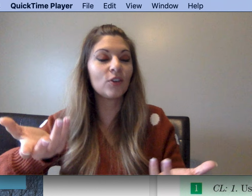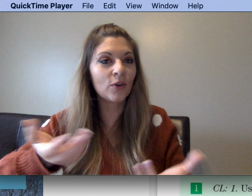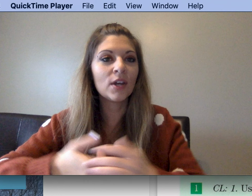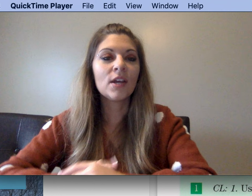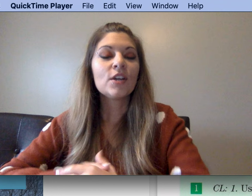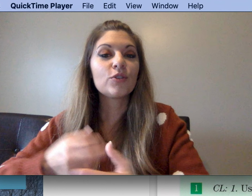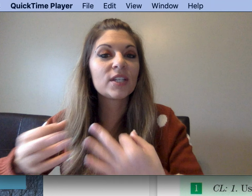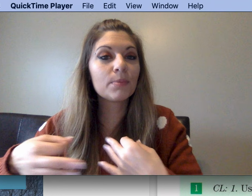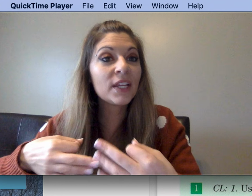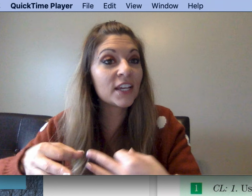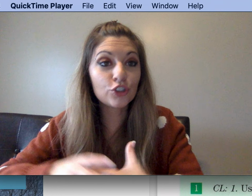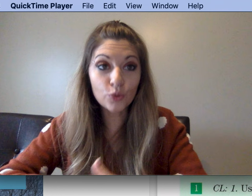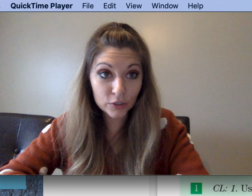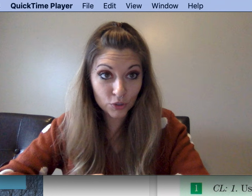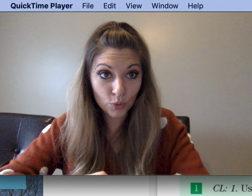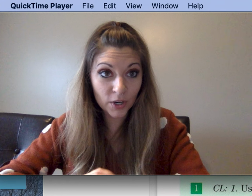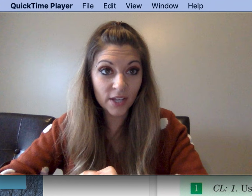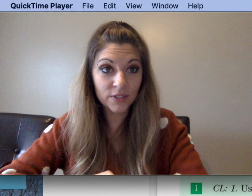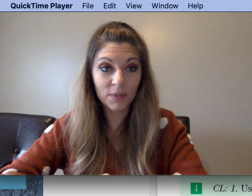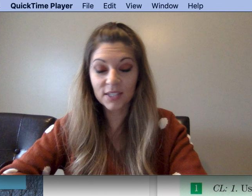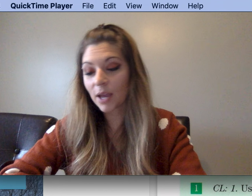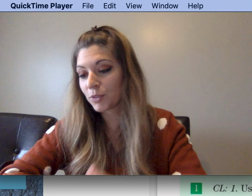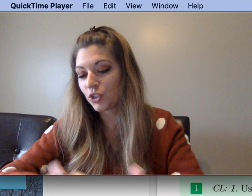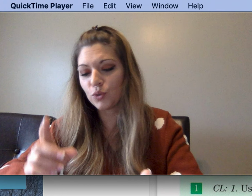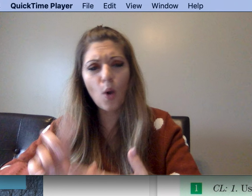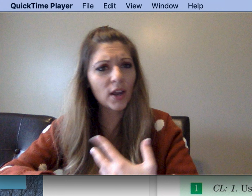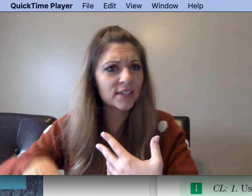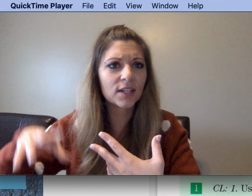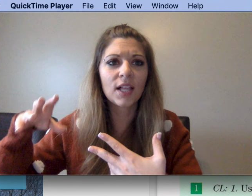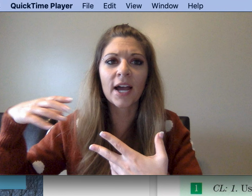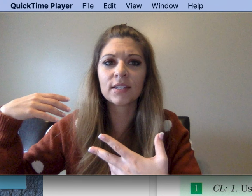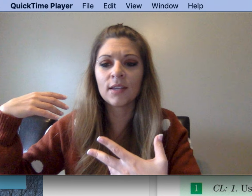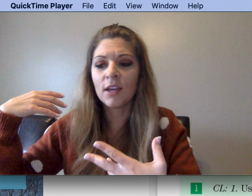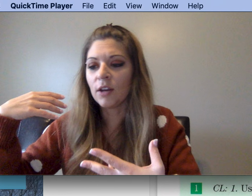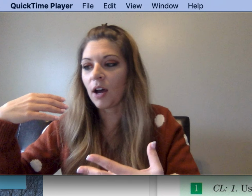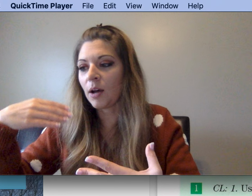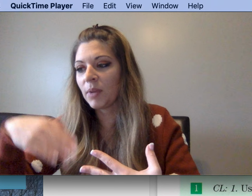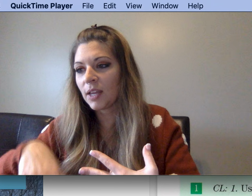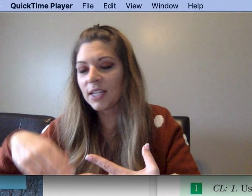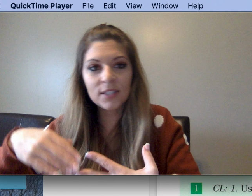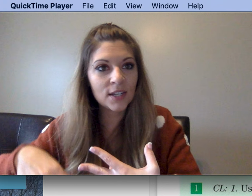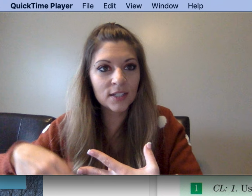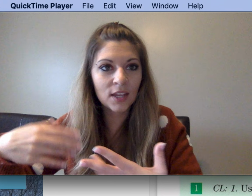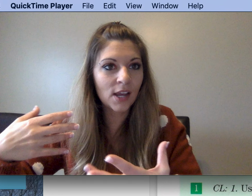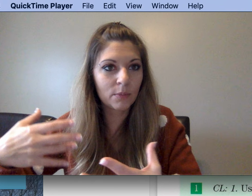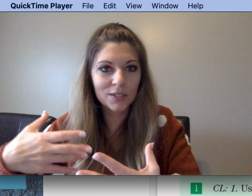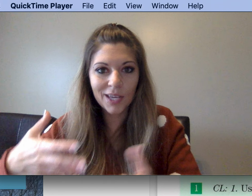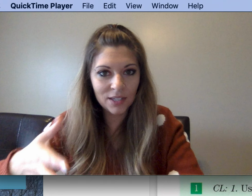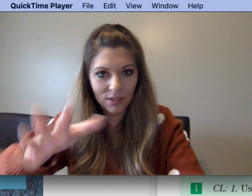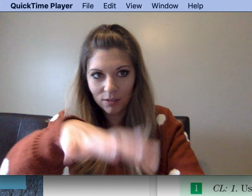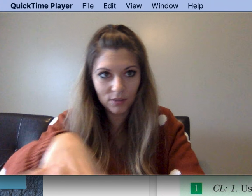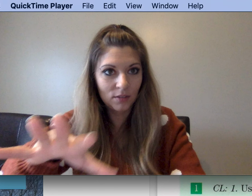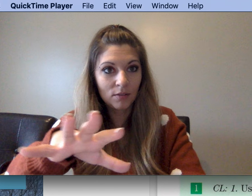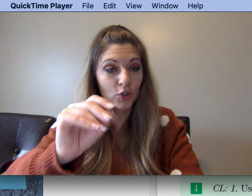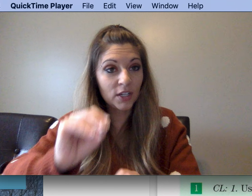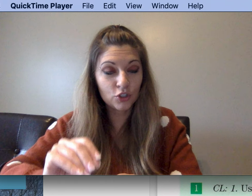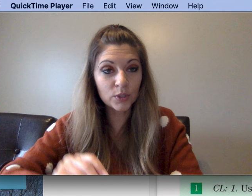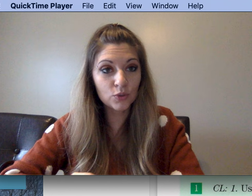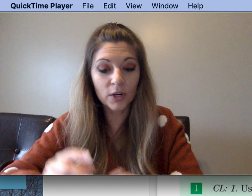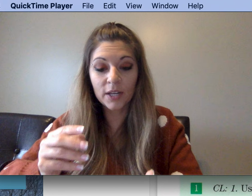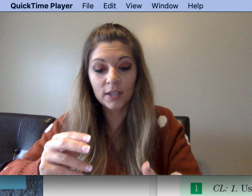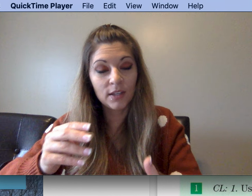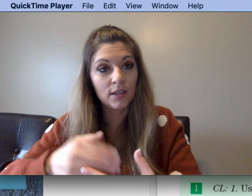ticket, So explain a short story of something that's happened to you, walking to class, an incident that happened, anything. Create